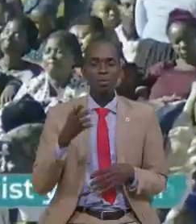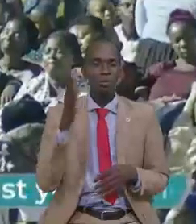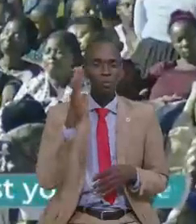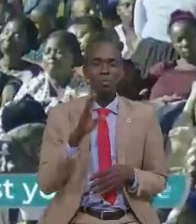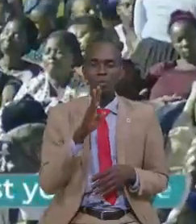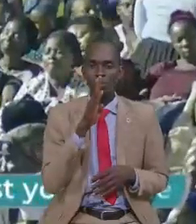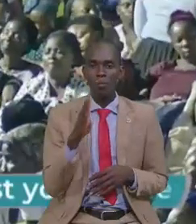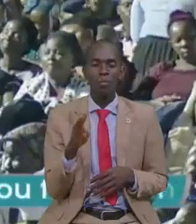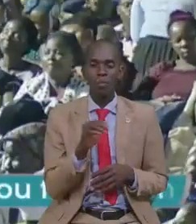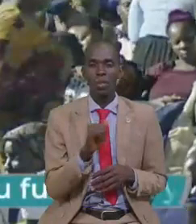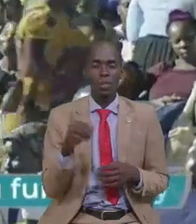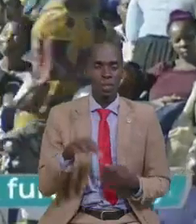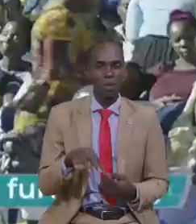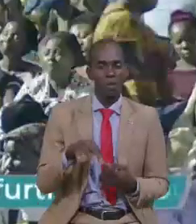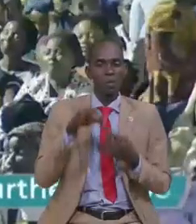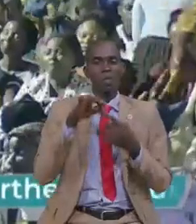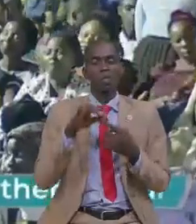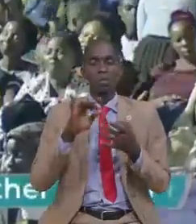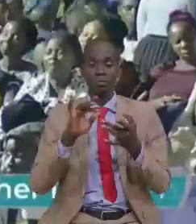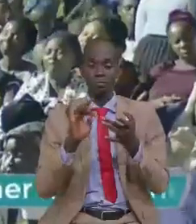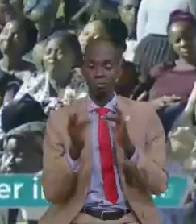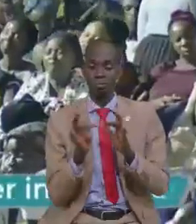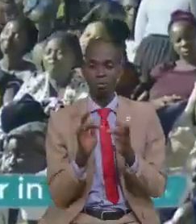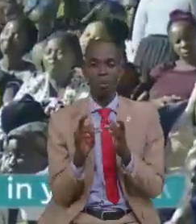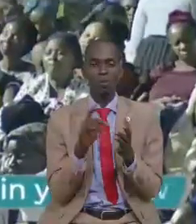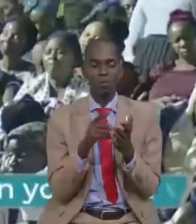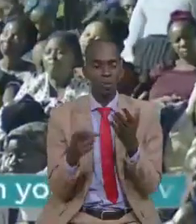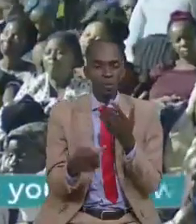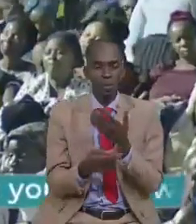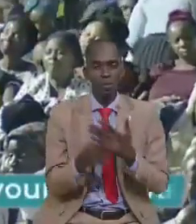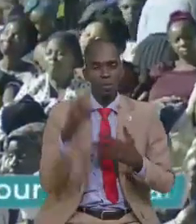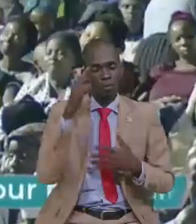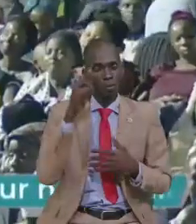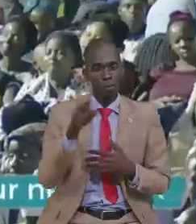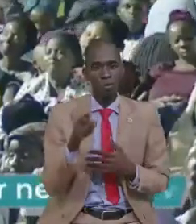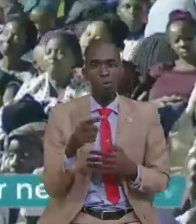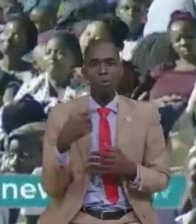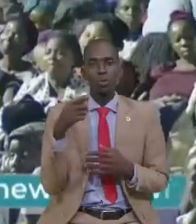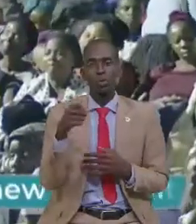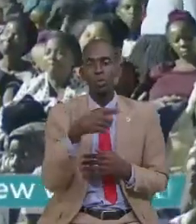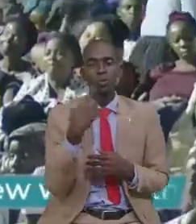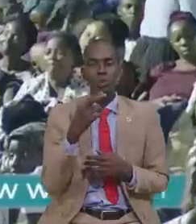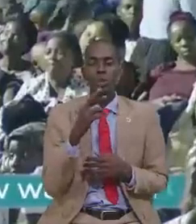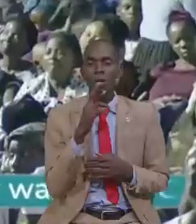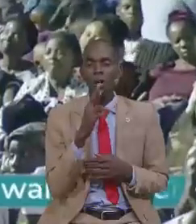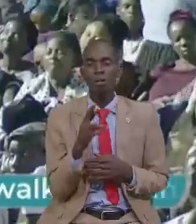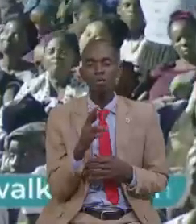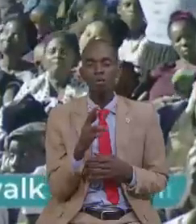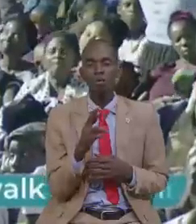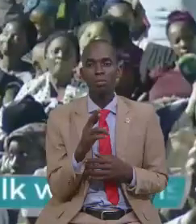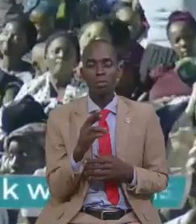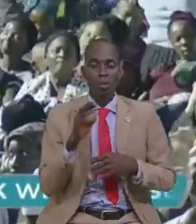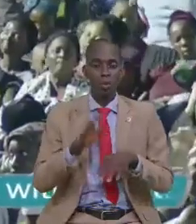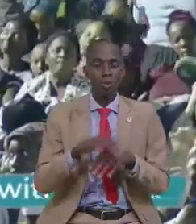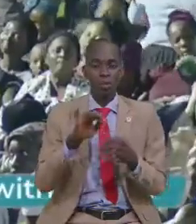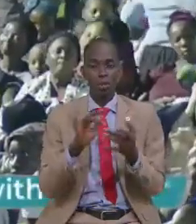all those watching online who gave their lives to Christ on Sunday, the 2nd of July.